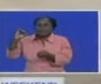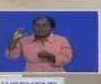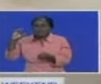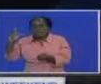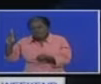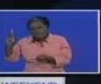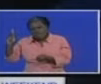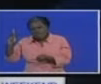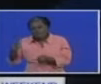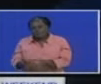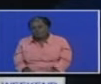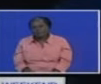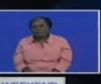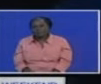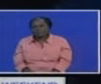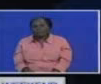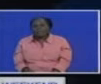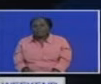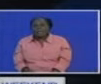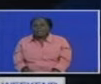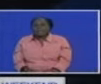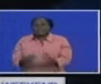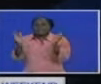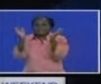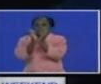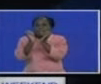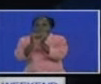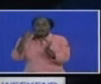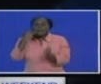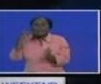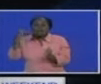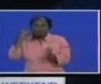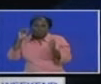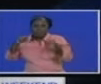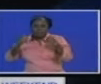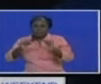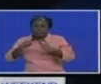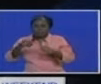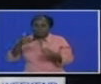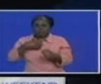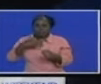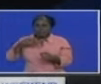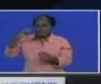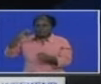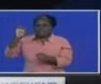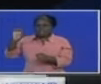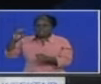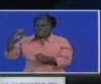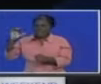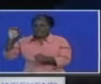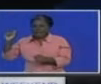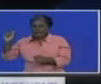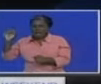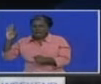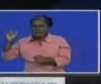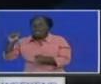Today. Afraha Stadium in Nakuru could host some of the SACAFA Senior Challenge Cup matches if Kisumu's Moi Stadium